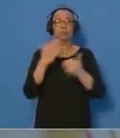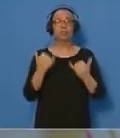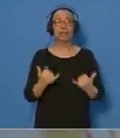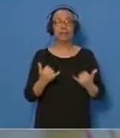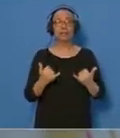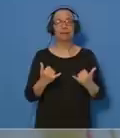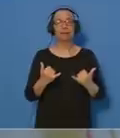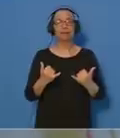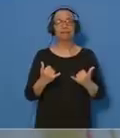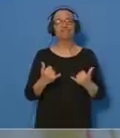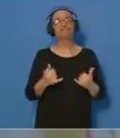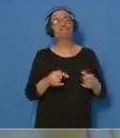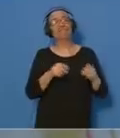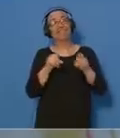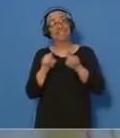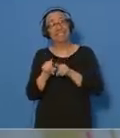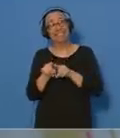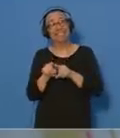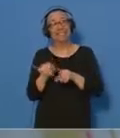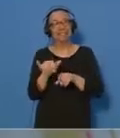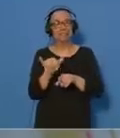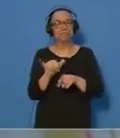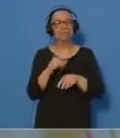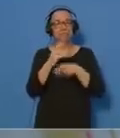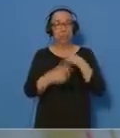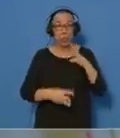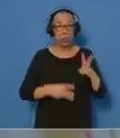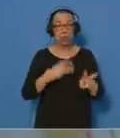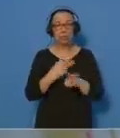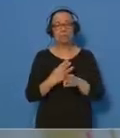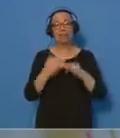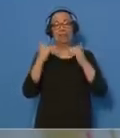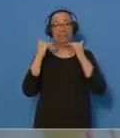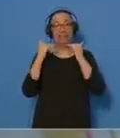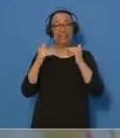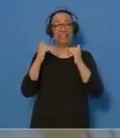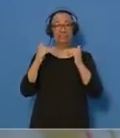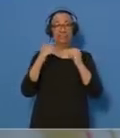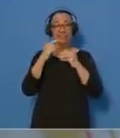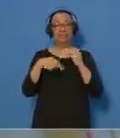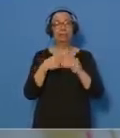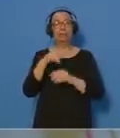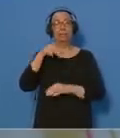as is the case, unfortunately, worldwide, there are limitations with respect to